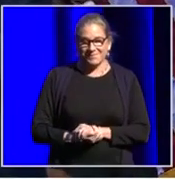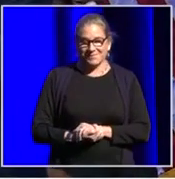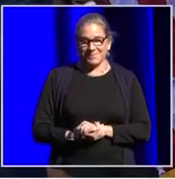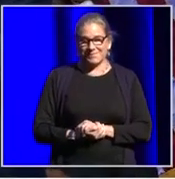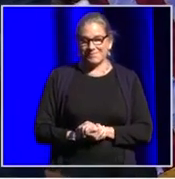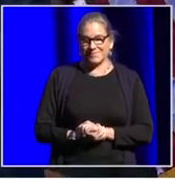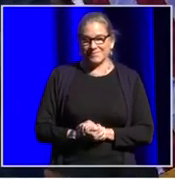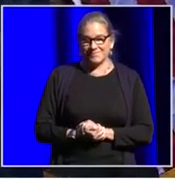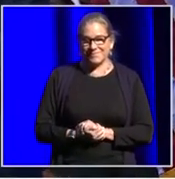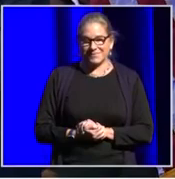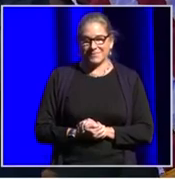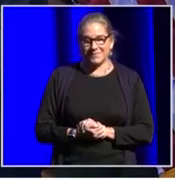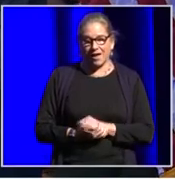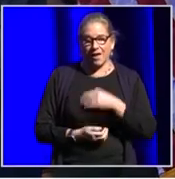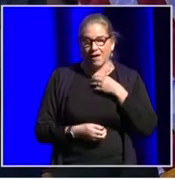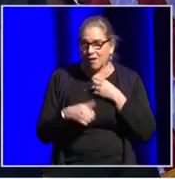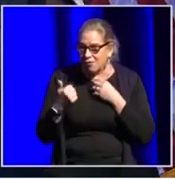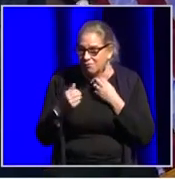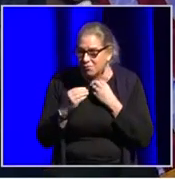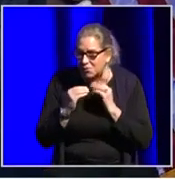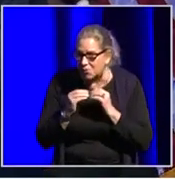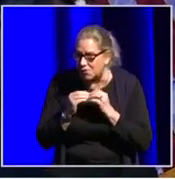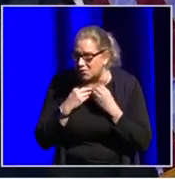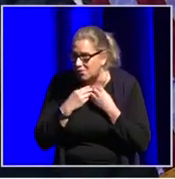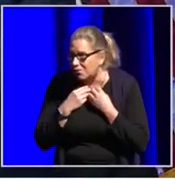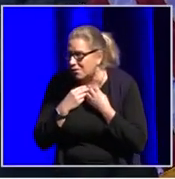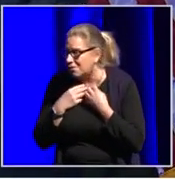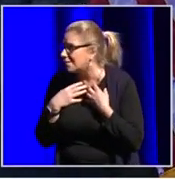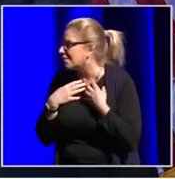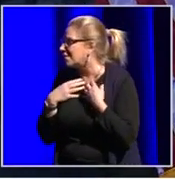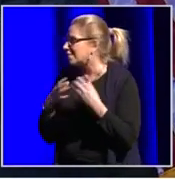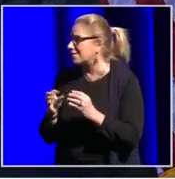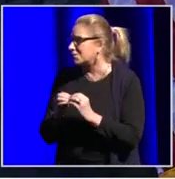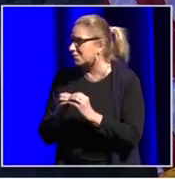Anybody else you want to applaud it? How about us?